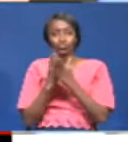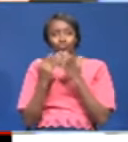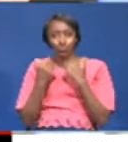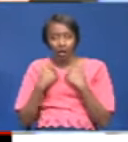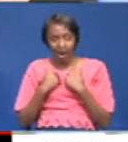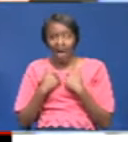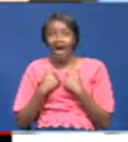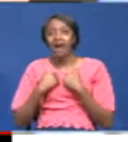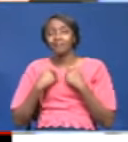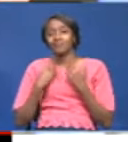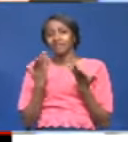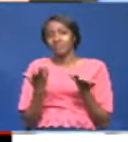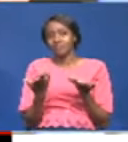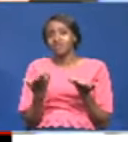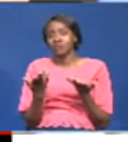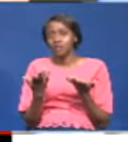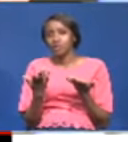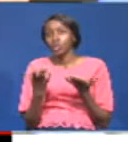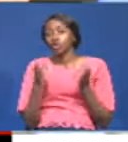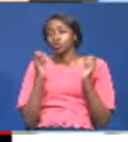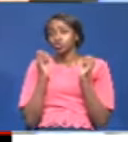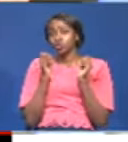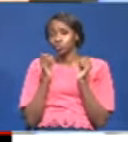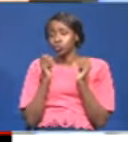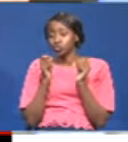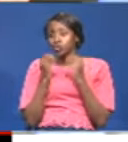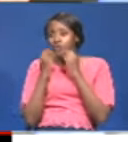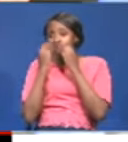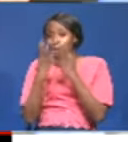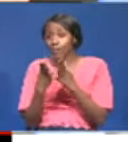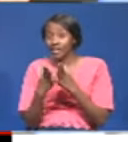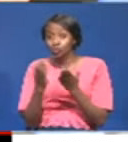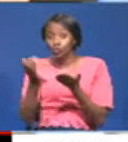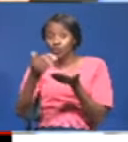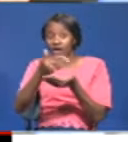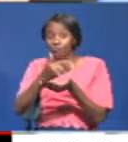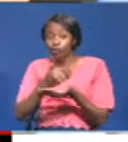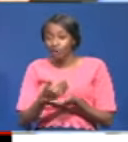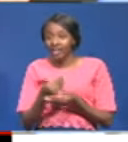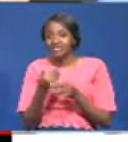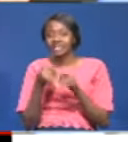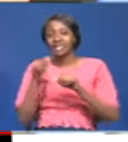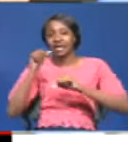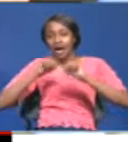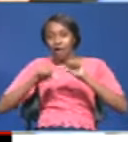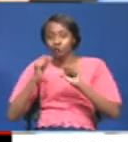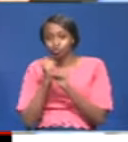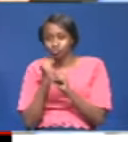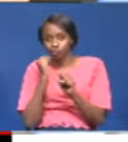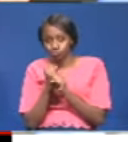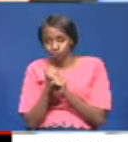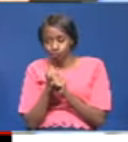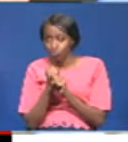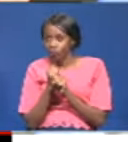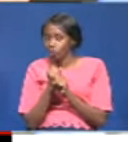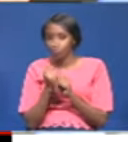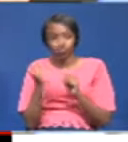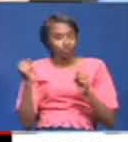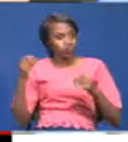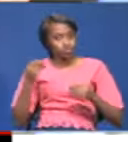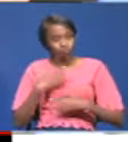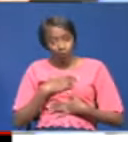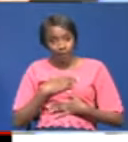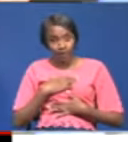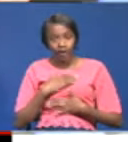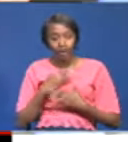the trash of the trove of data that we've collected in the terms that the things they do, I mean, it's unbelievable. So on